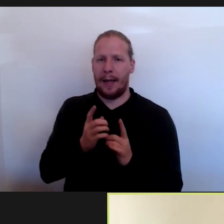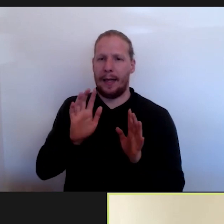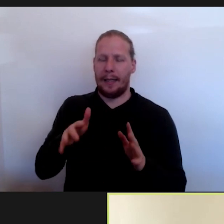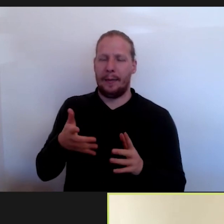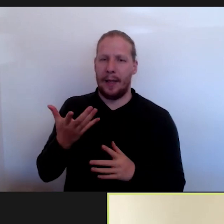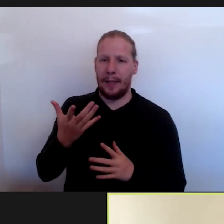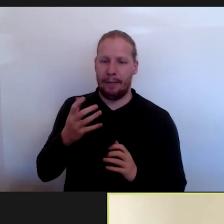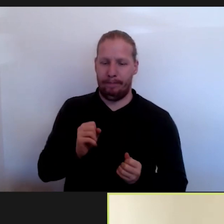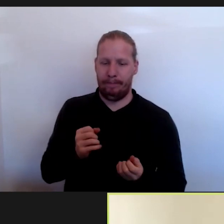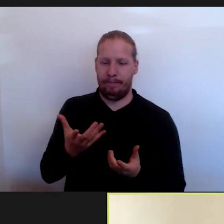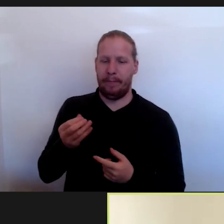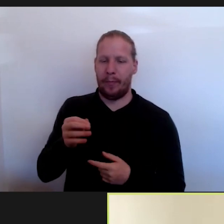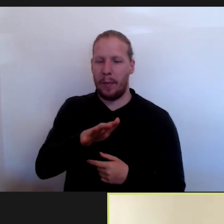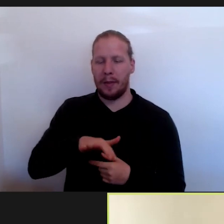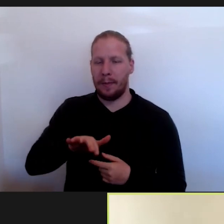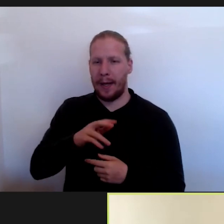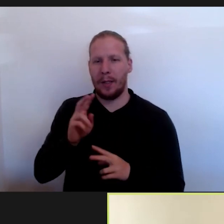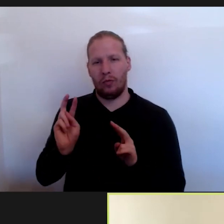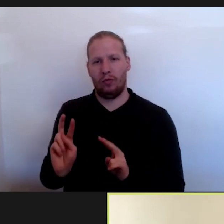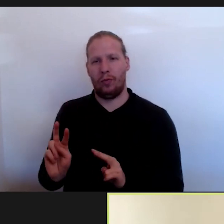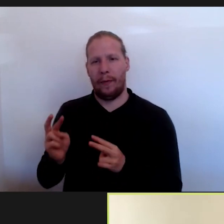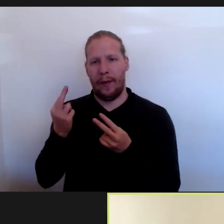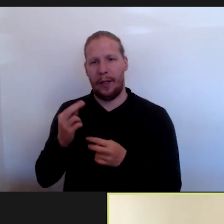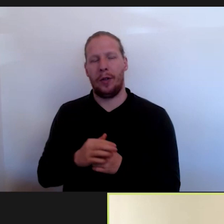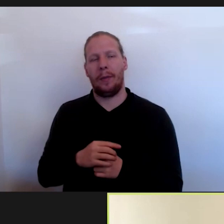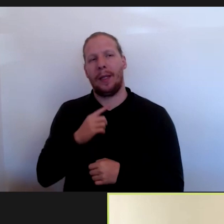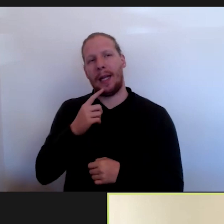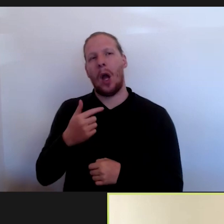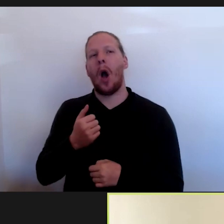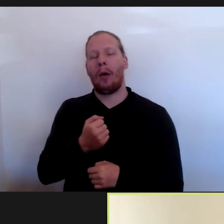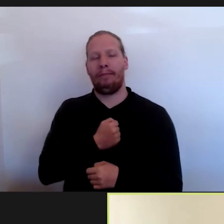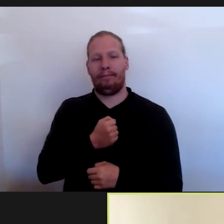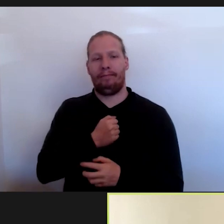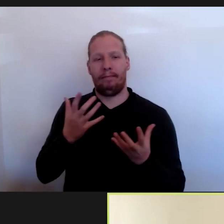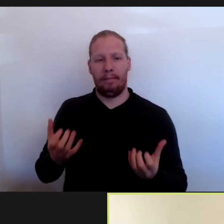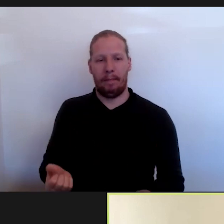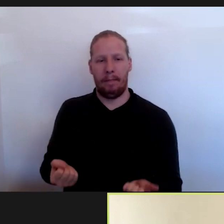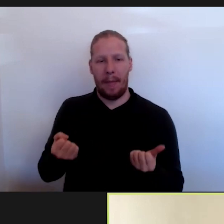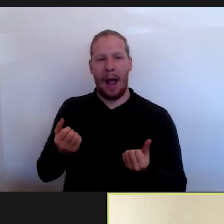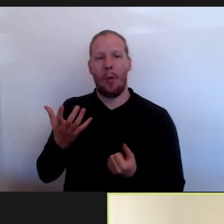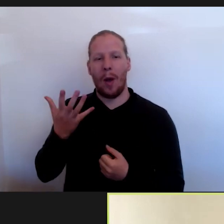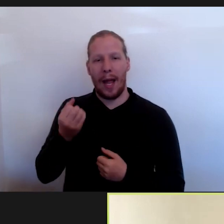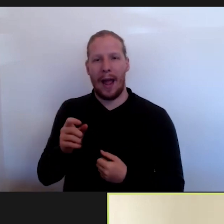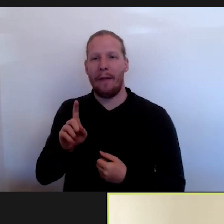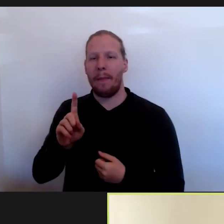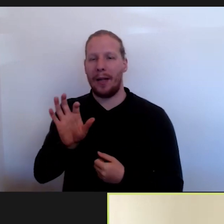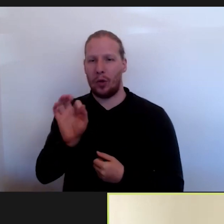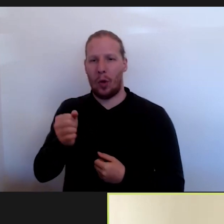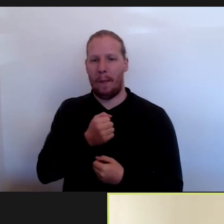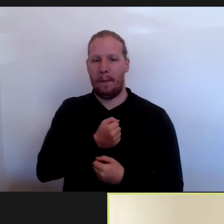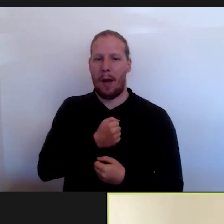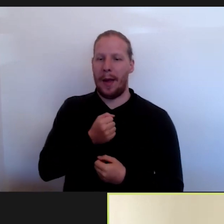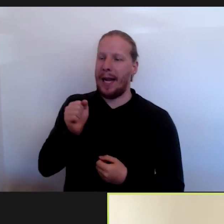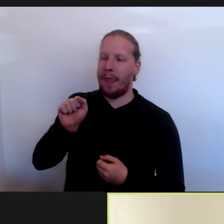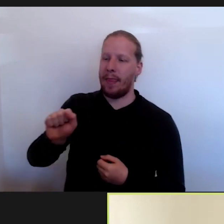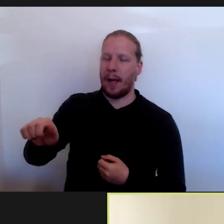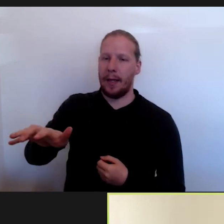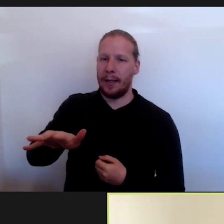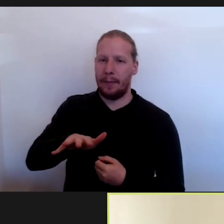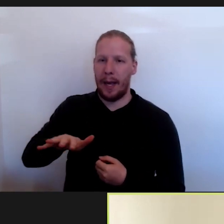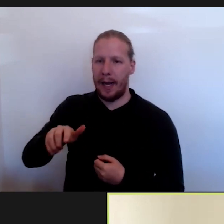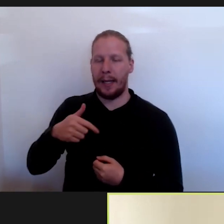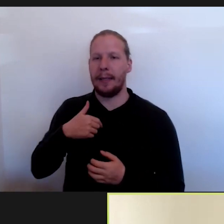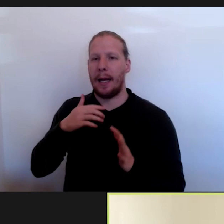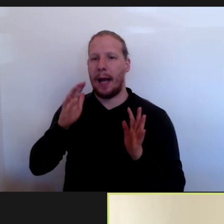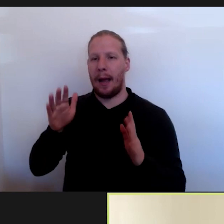and acknowledging that, okay, I do hold this power, but it is not about me. The space that I'm in is their space. And I have to be